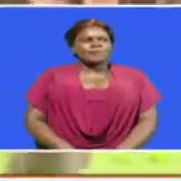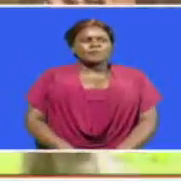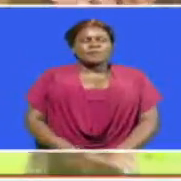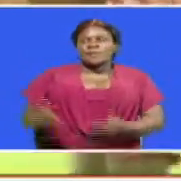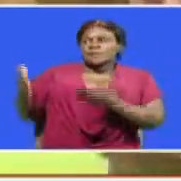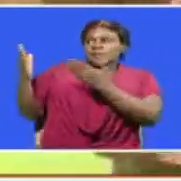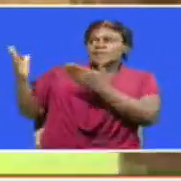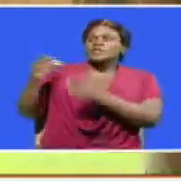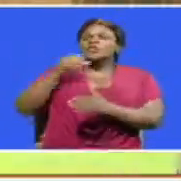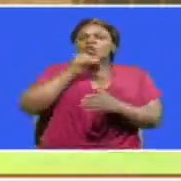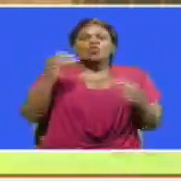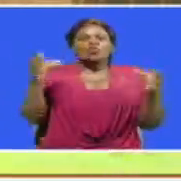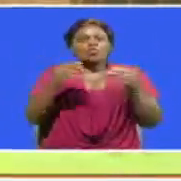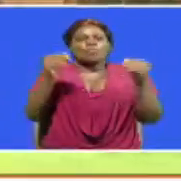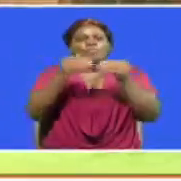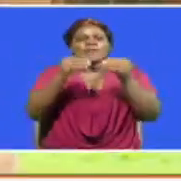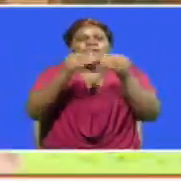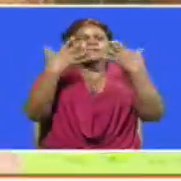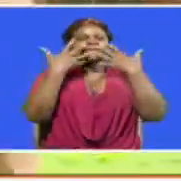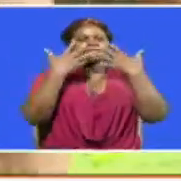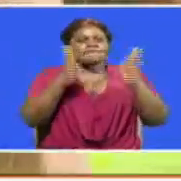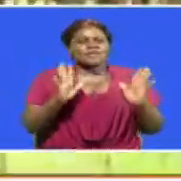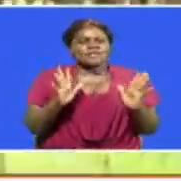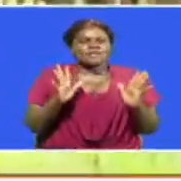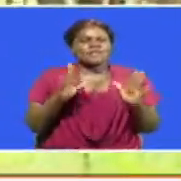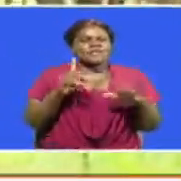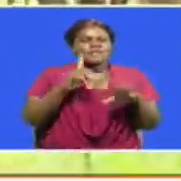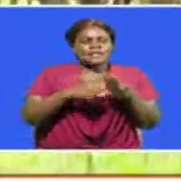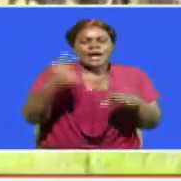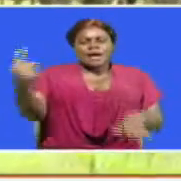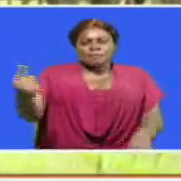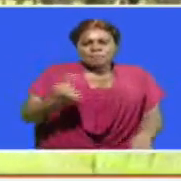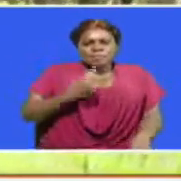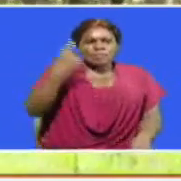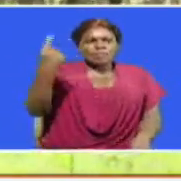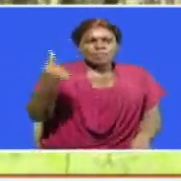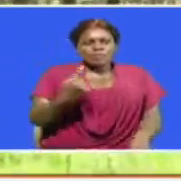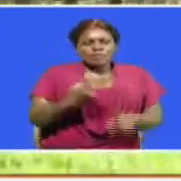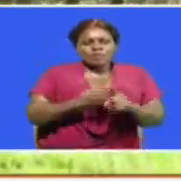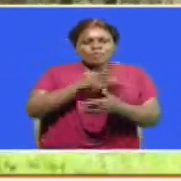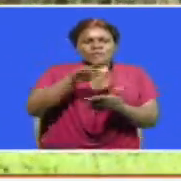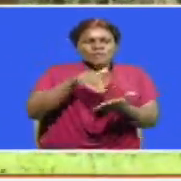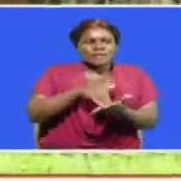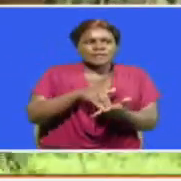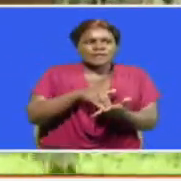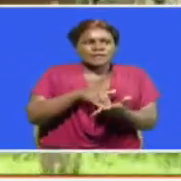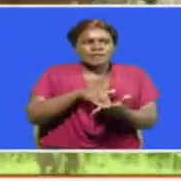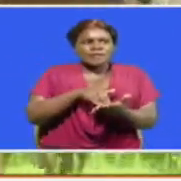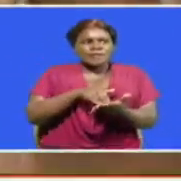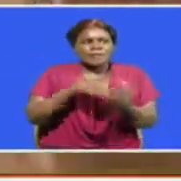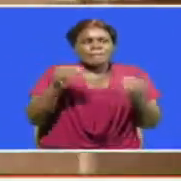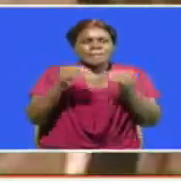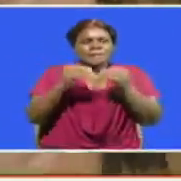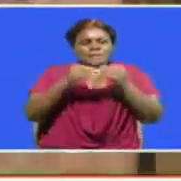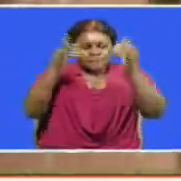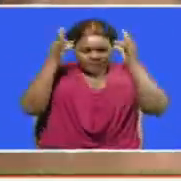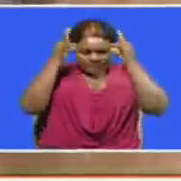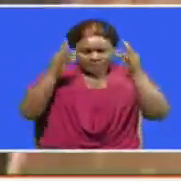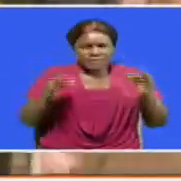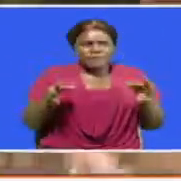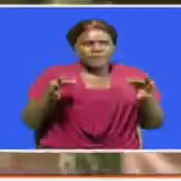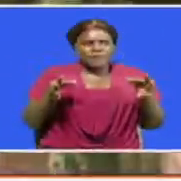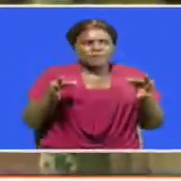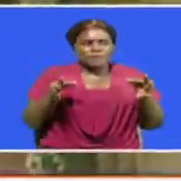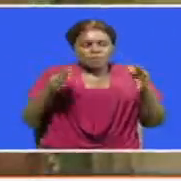Ogiek elders have just had a meeting here, and as they emerge from the resource center, they brainstorm the meeting's resolutions,